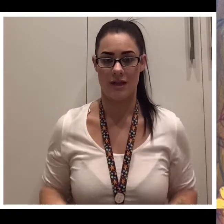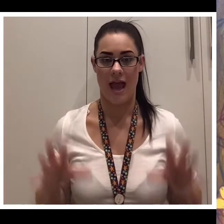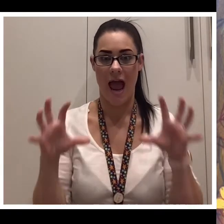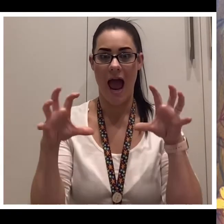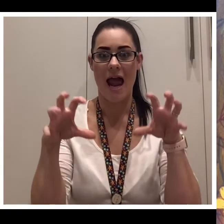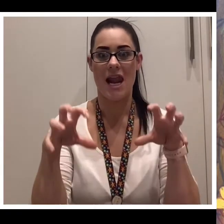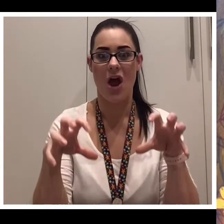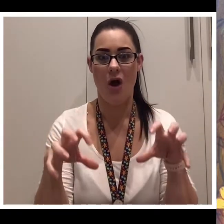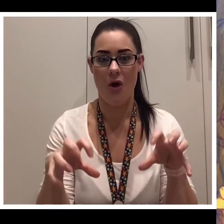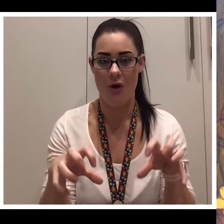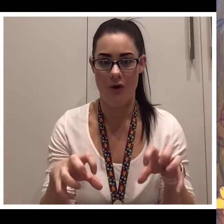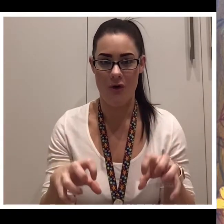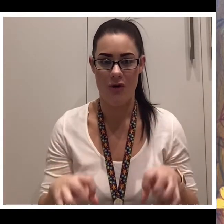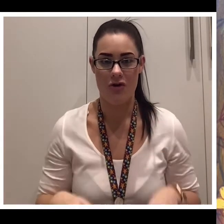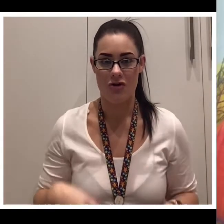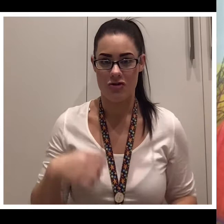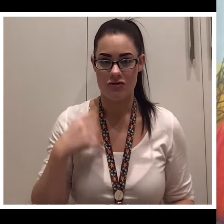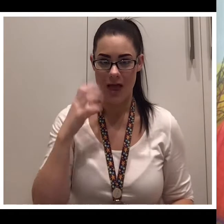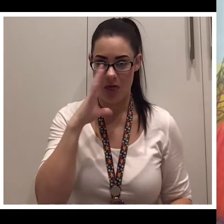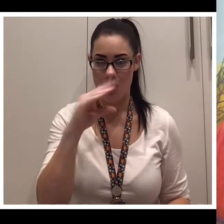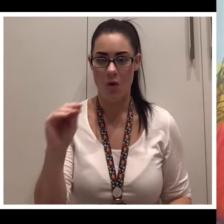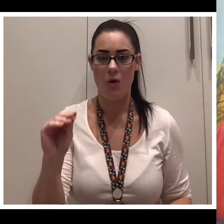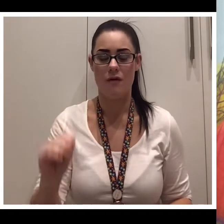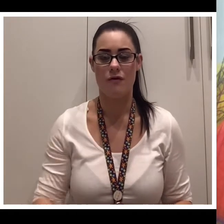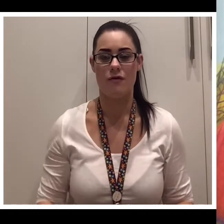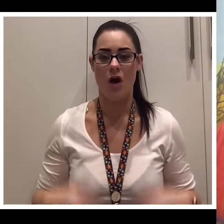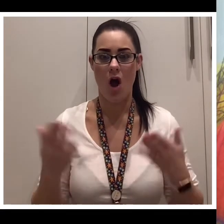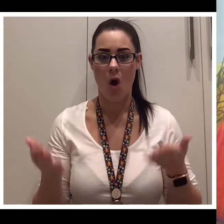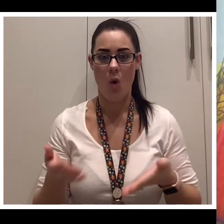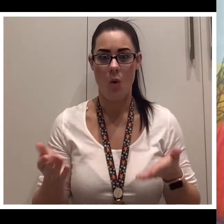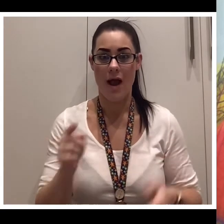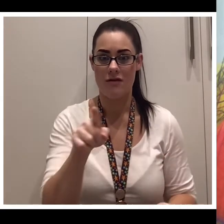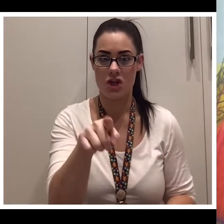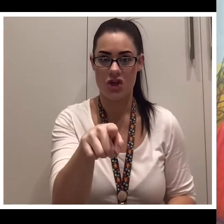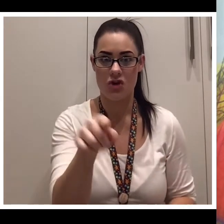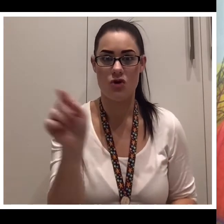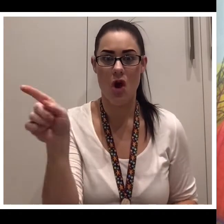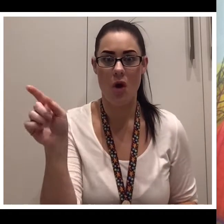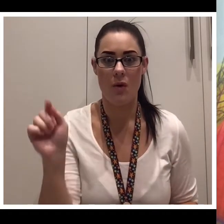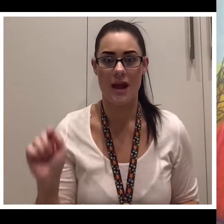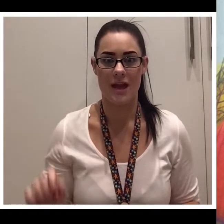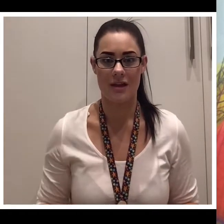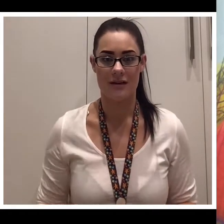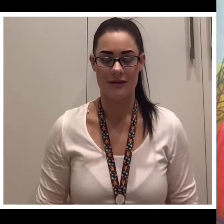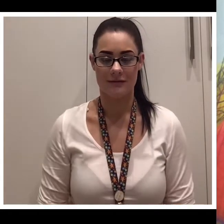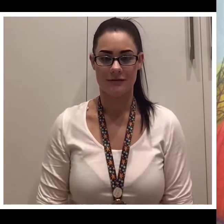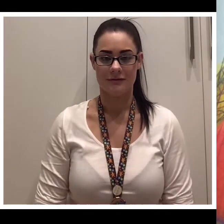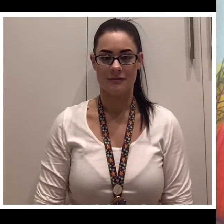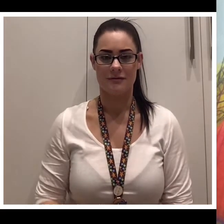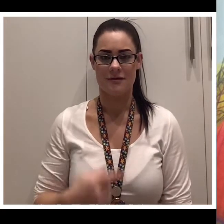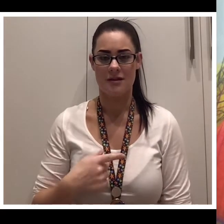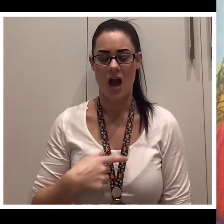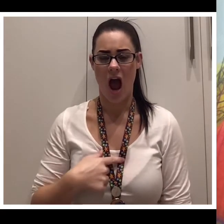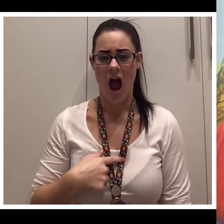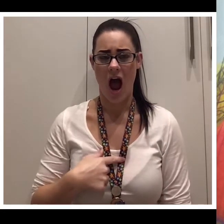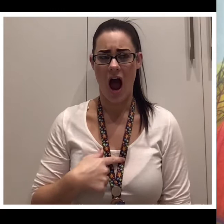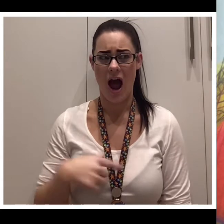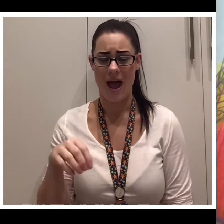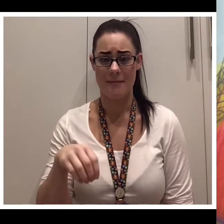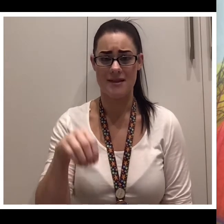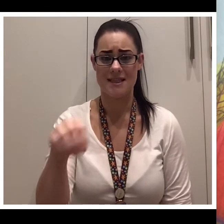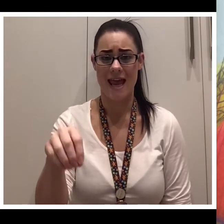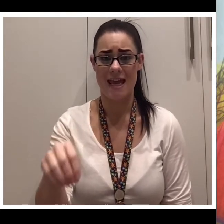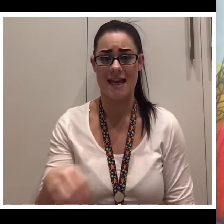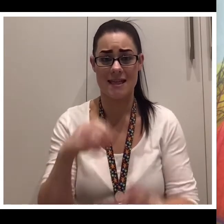"Hello," growled the wolf. "Where are you going?" "I'm taking some cakes and fruit to